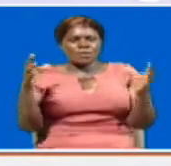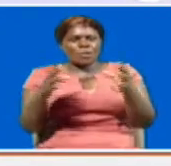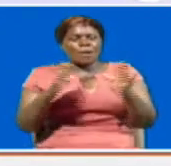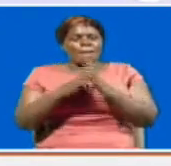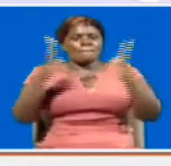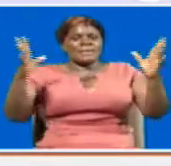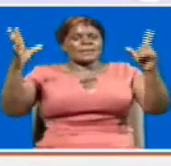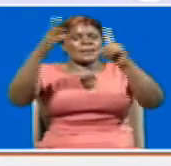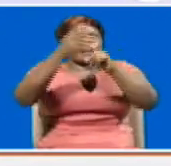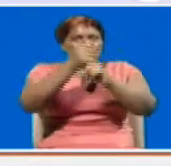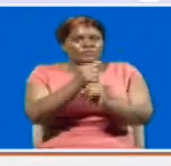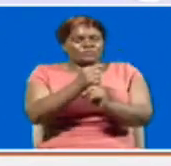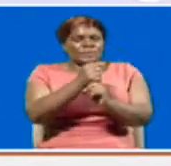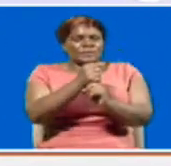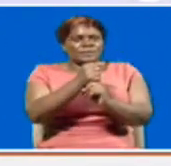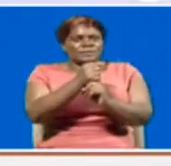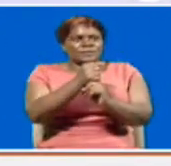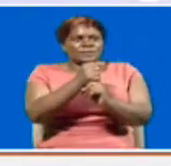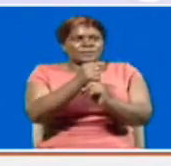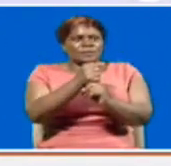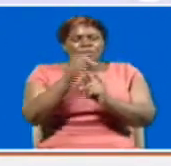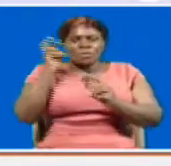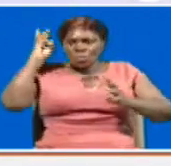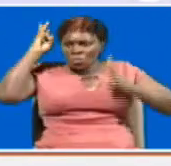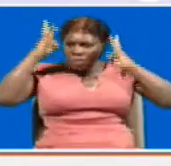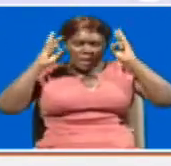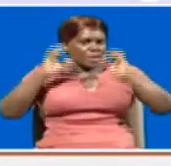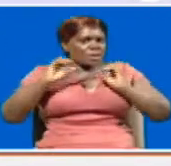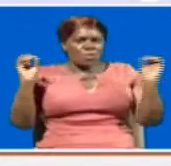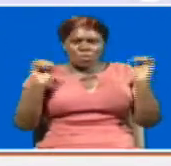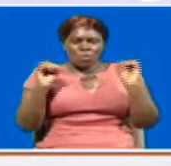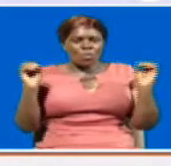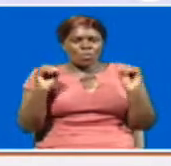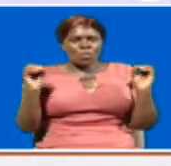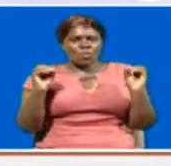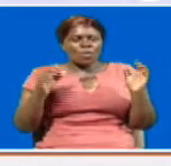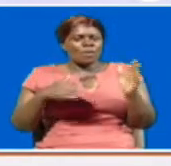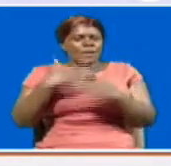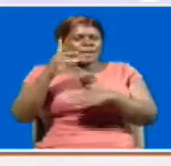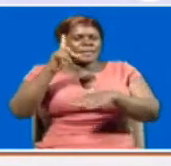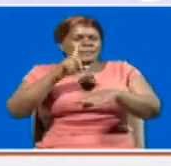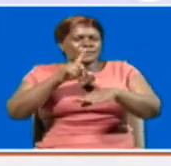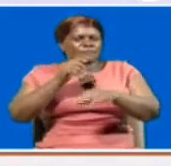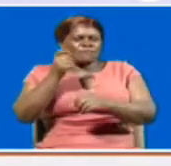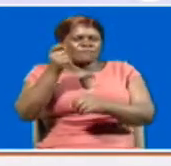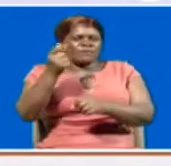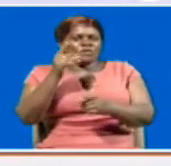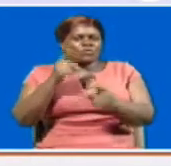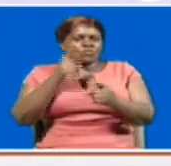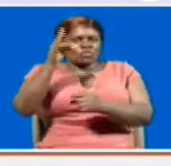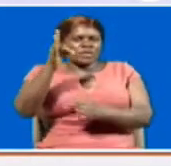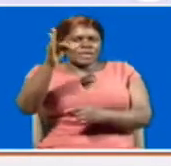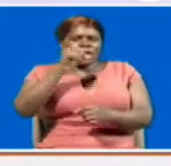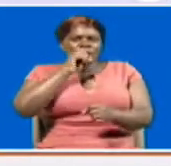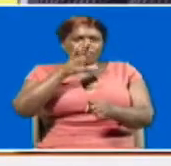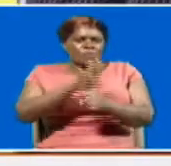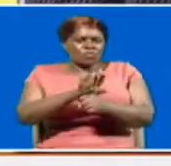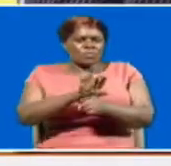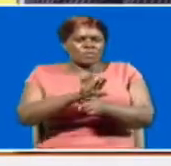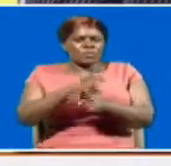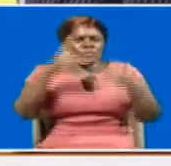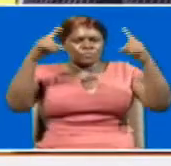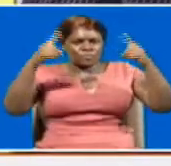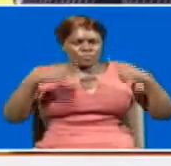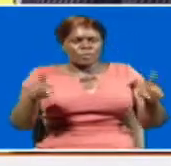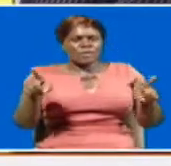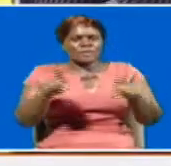big achievement. Don't be worried. In the next coming years, Mwamba, I guarantee you, will be winning the series,